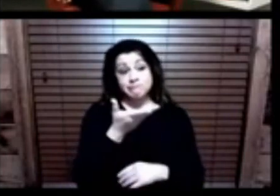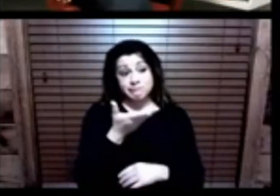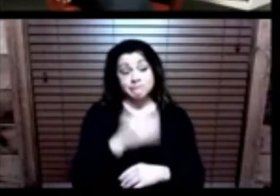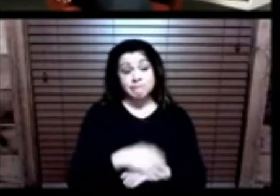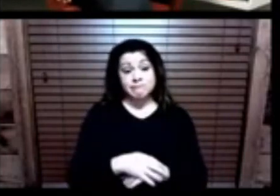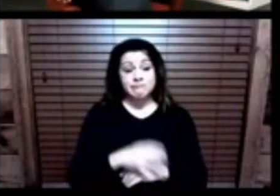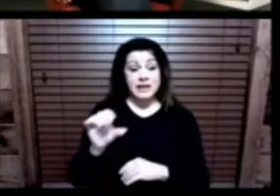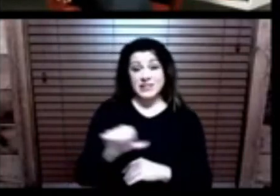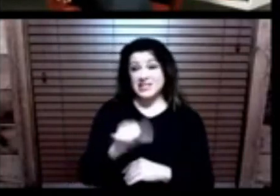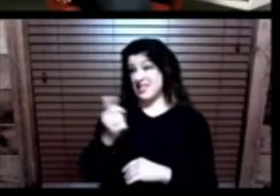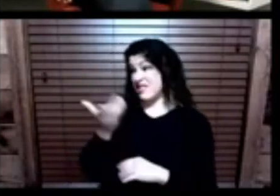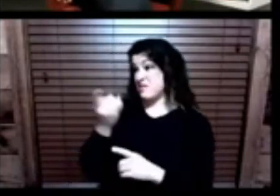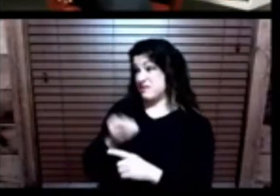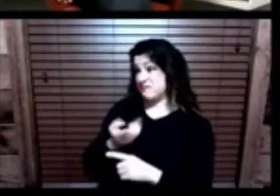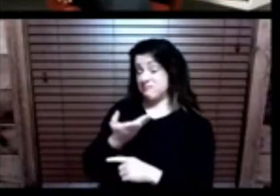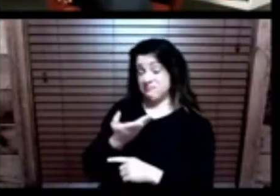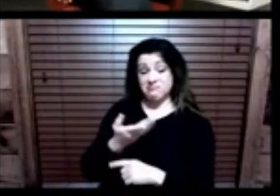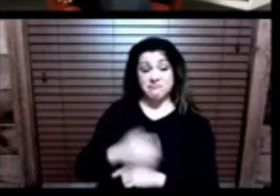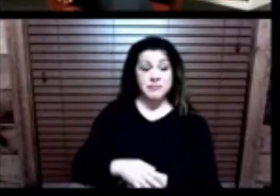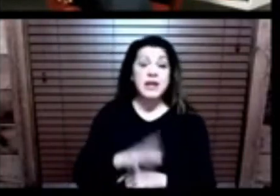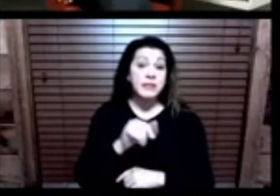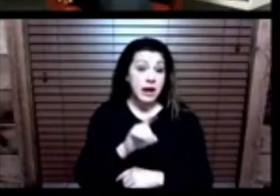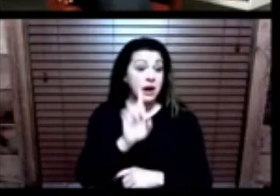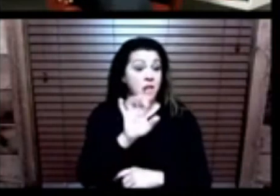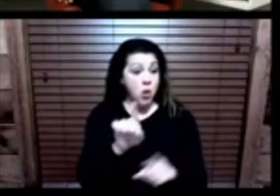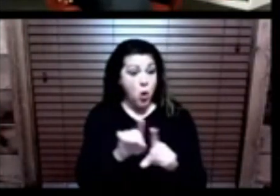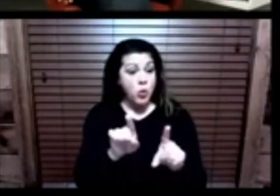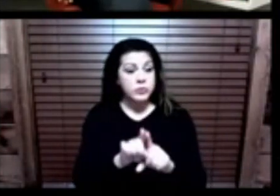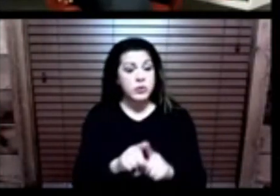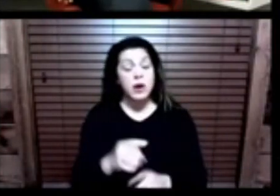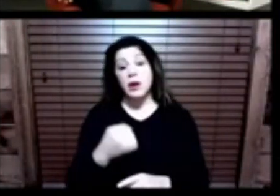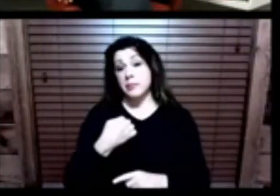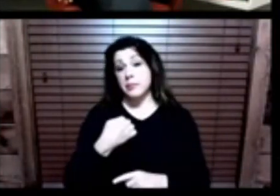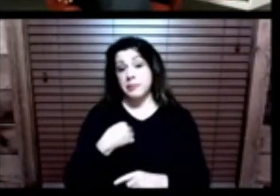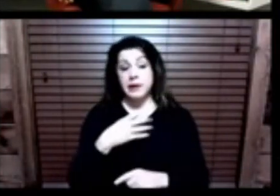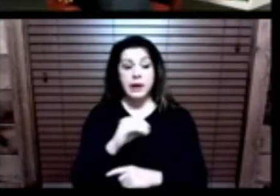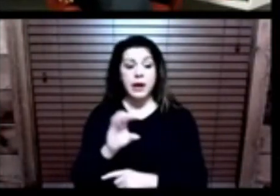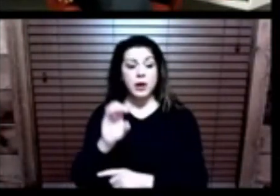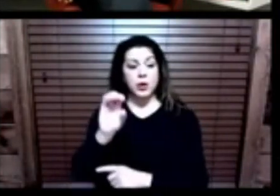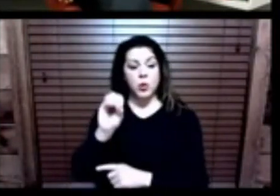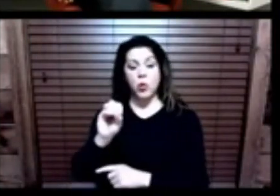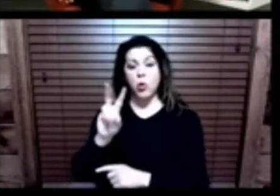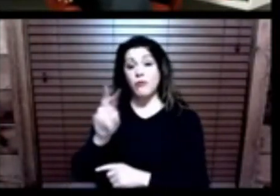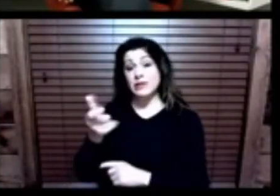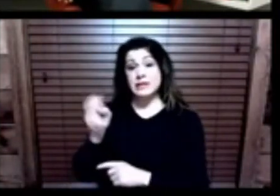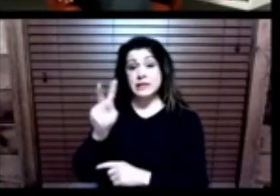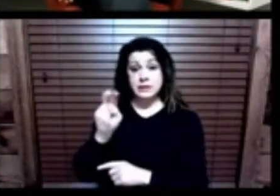Another one. Okay. And that's one that myself and Overton collabed on. You can see the part I did on the right, and